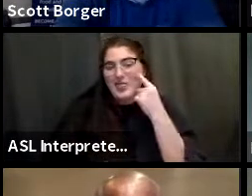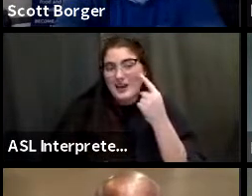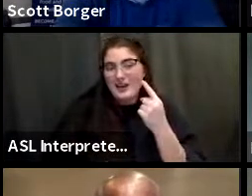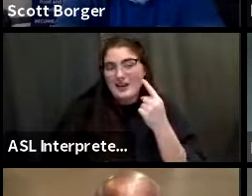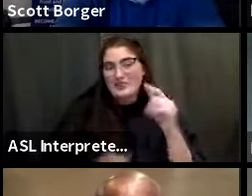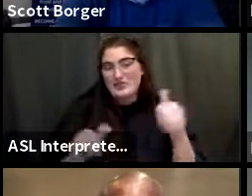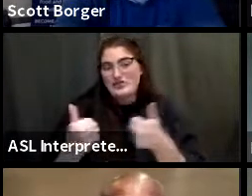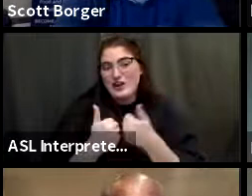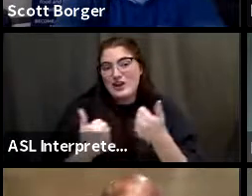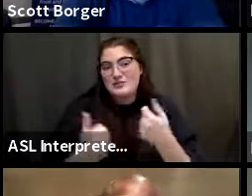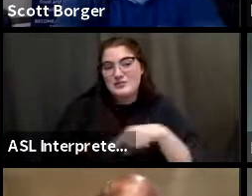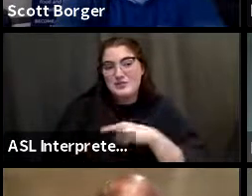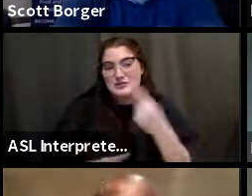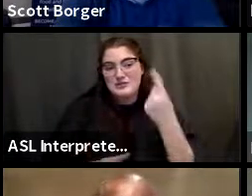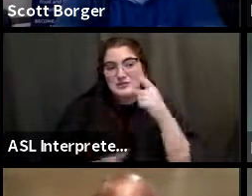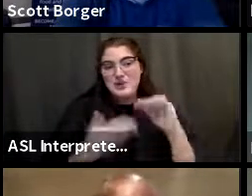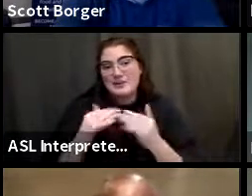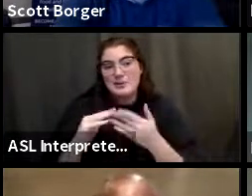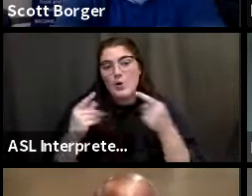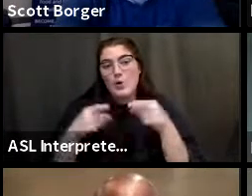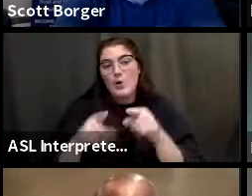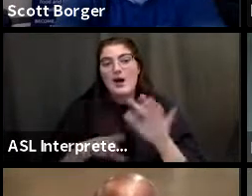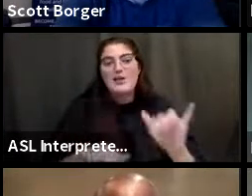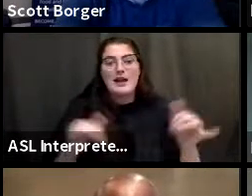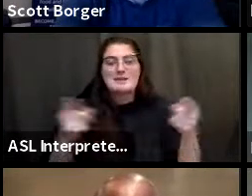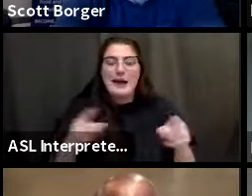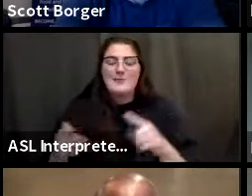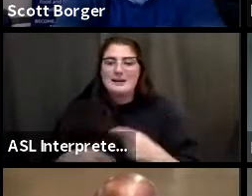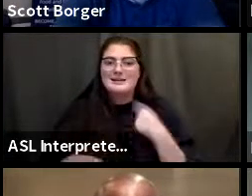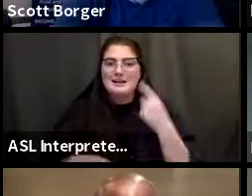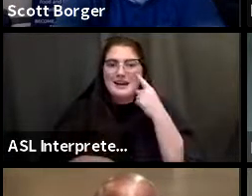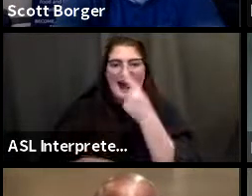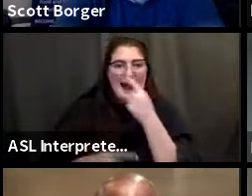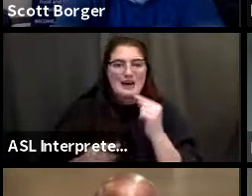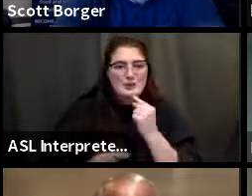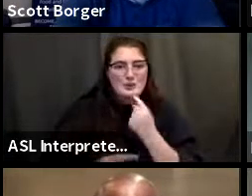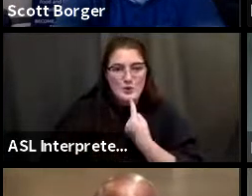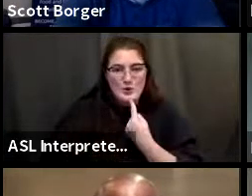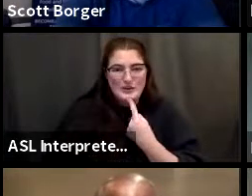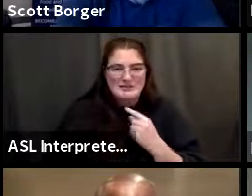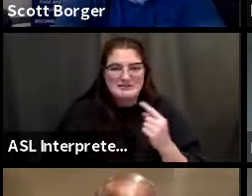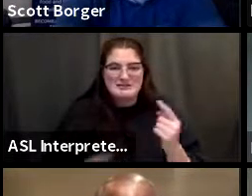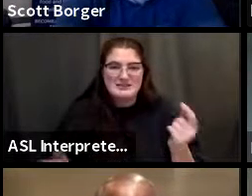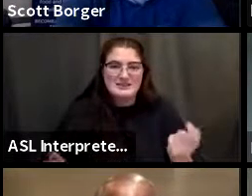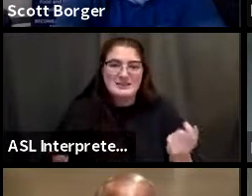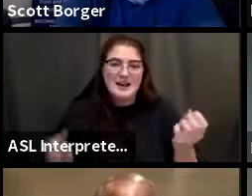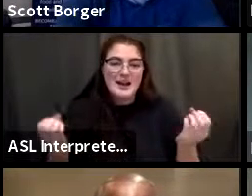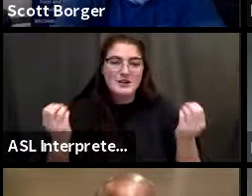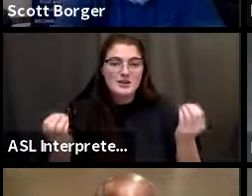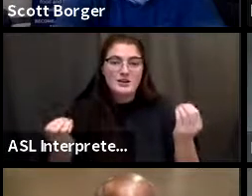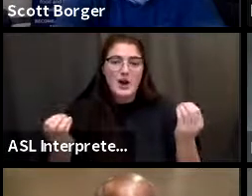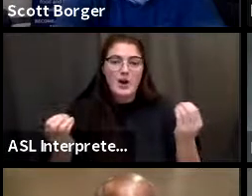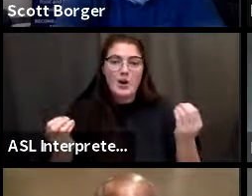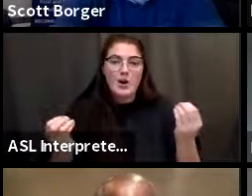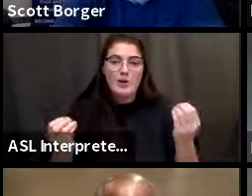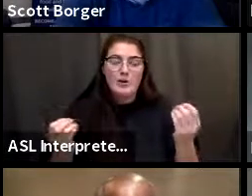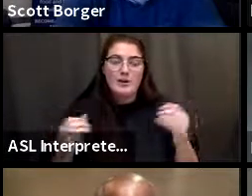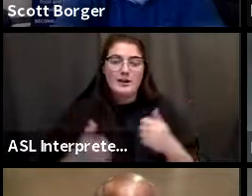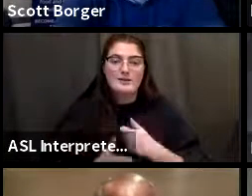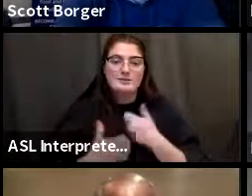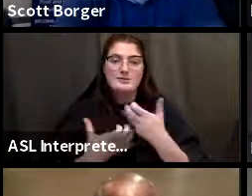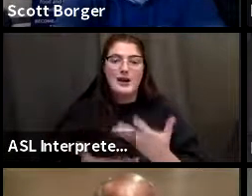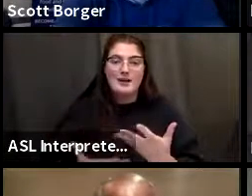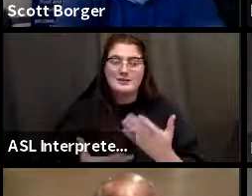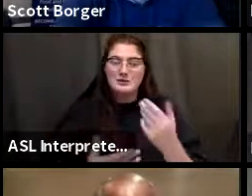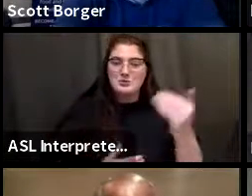as a neighborhood is that while that's going on, it's an eyesore. You know, it's causing, since we're all